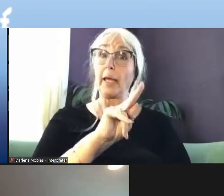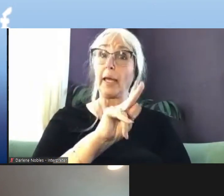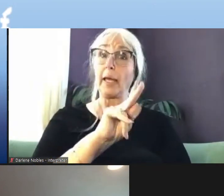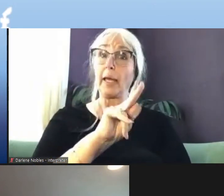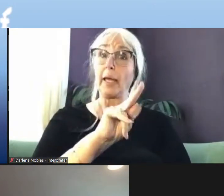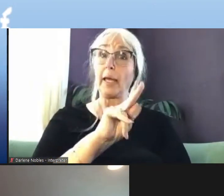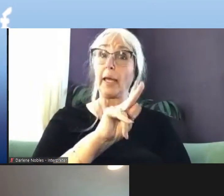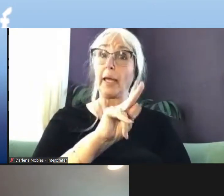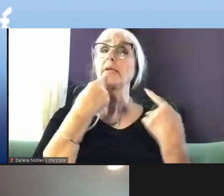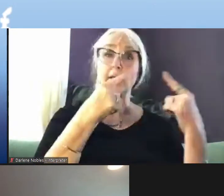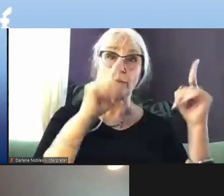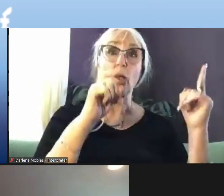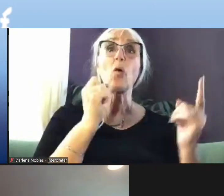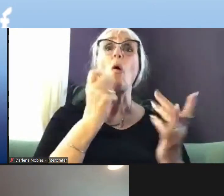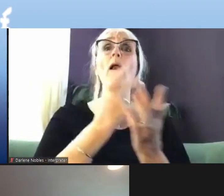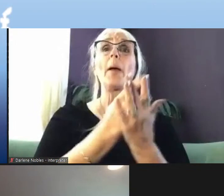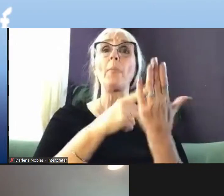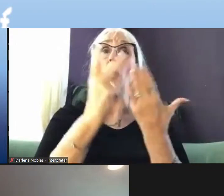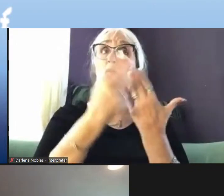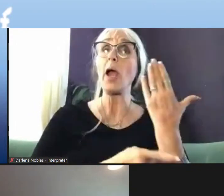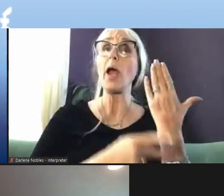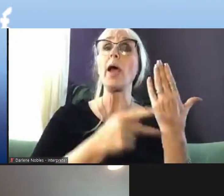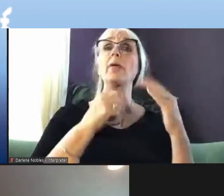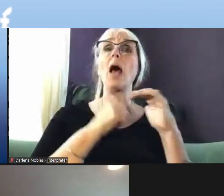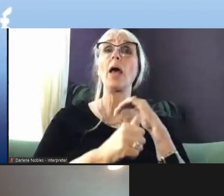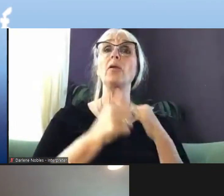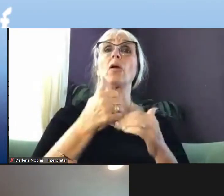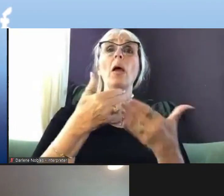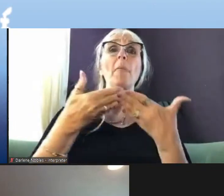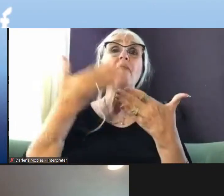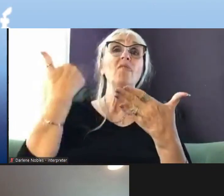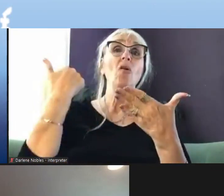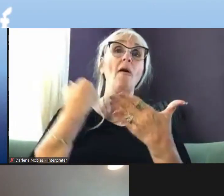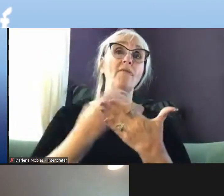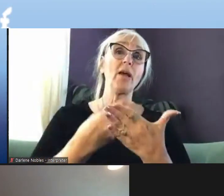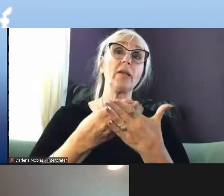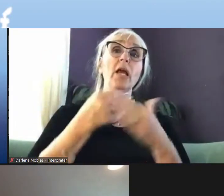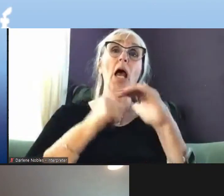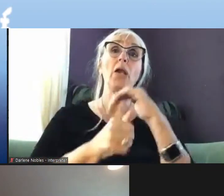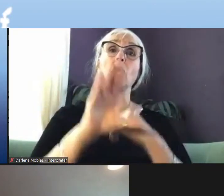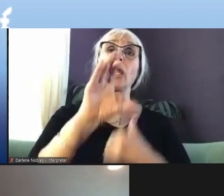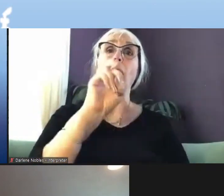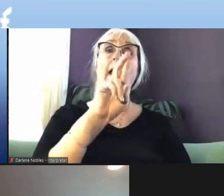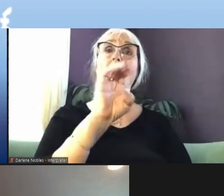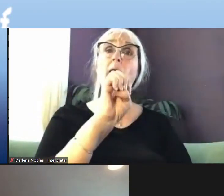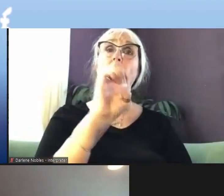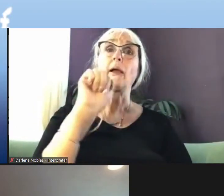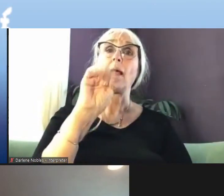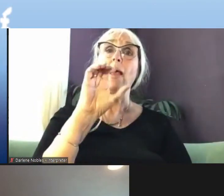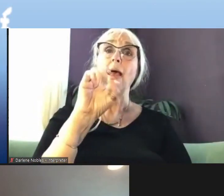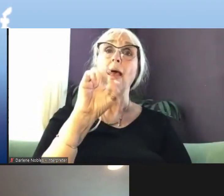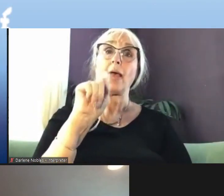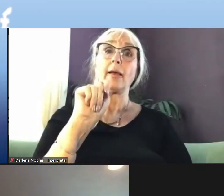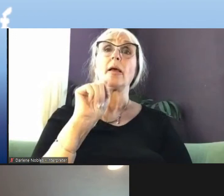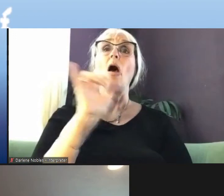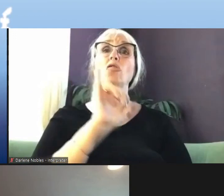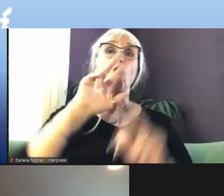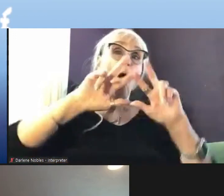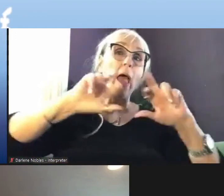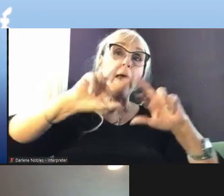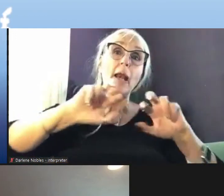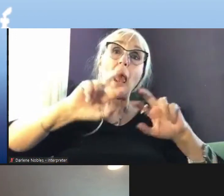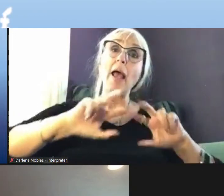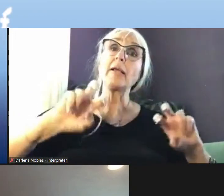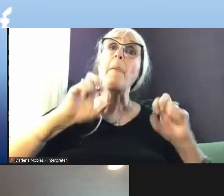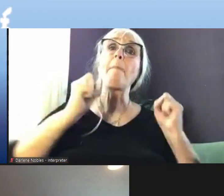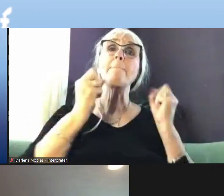qualifying programs under the prior funding on the CARES Act, and then also analyzing many of these projects